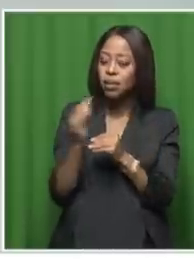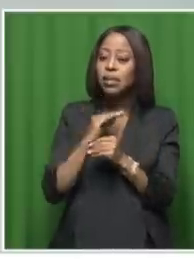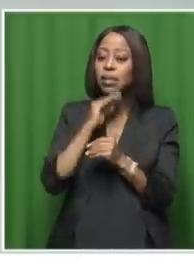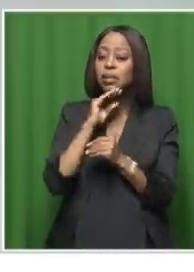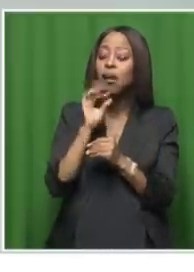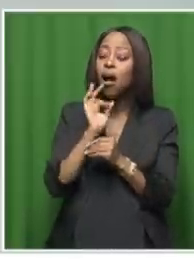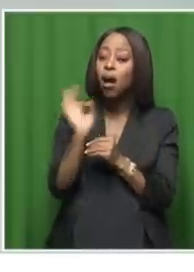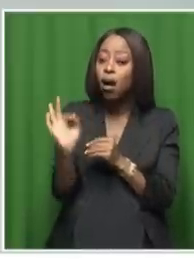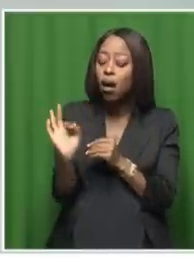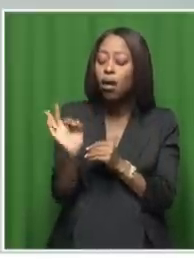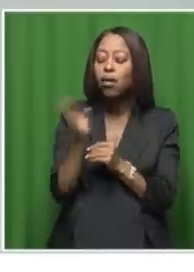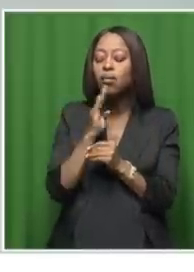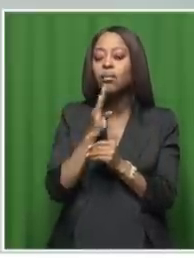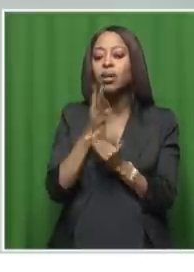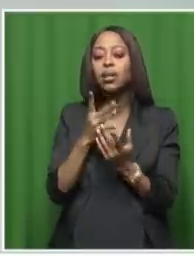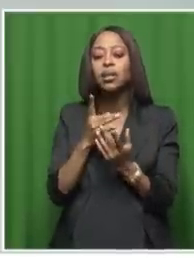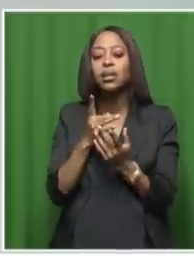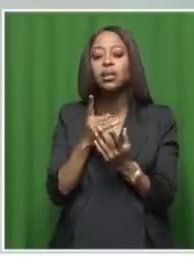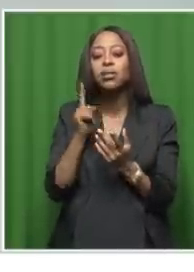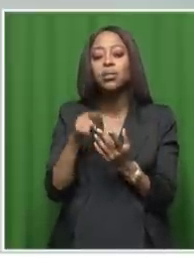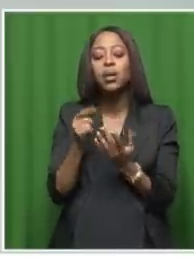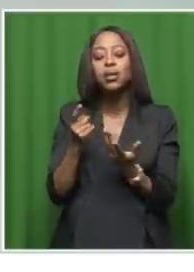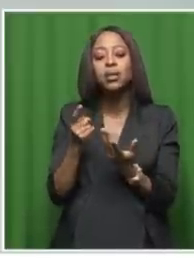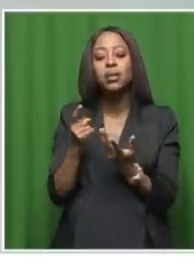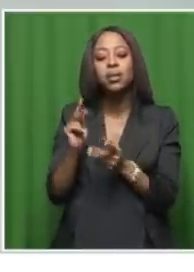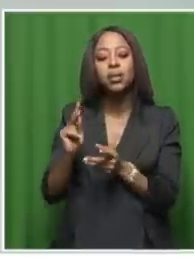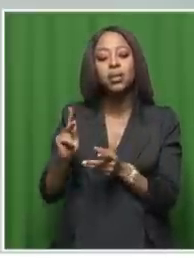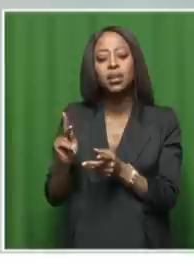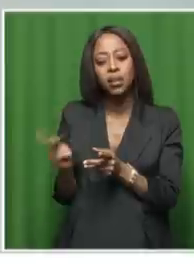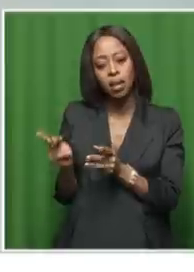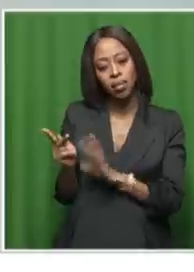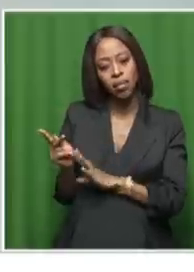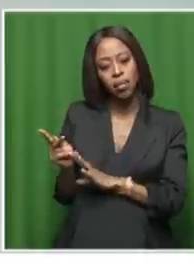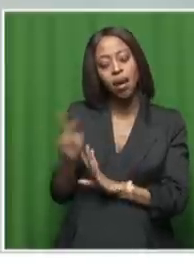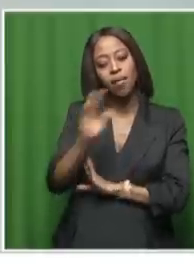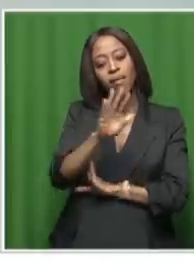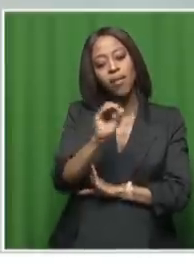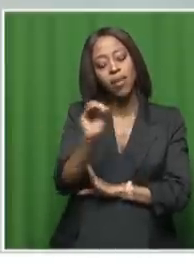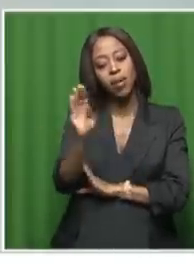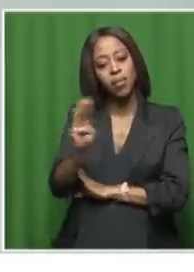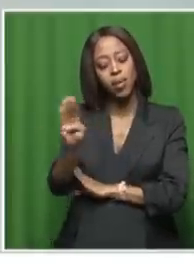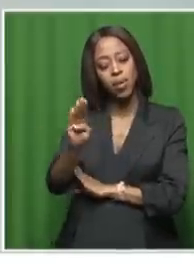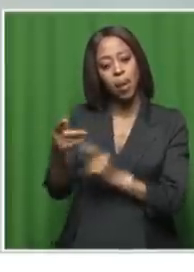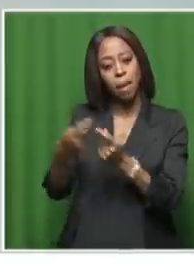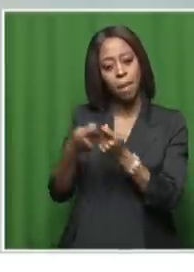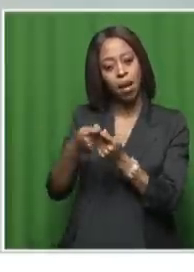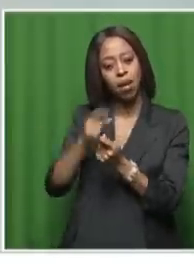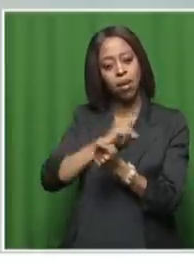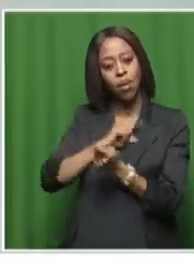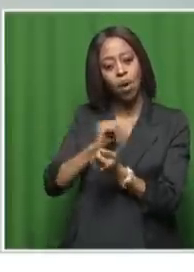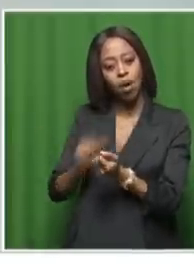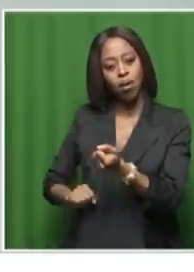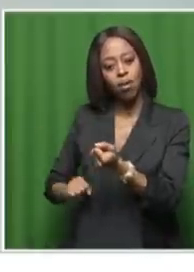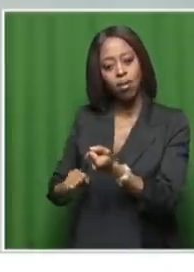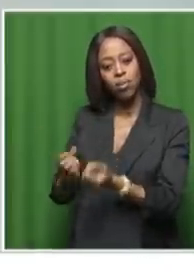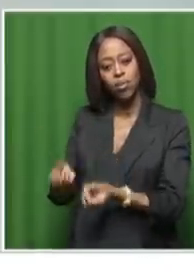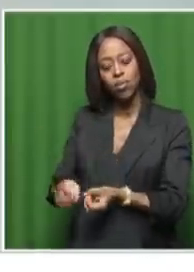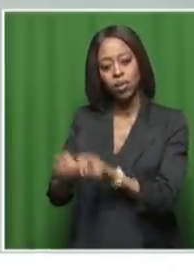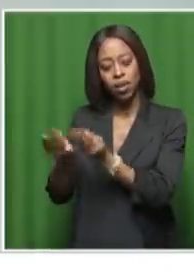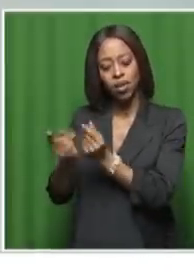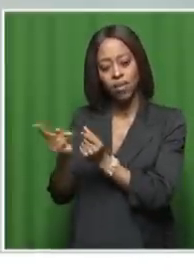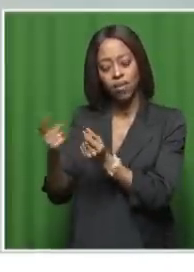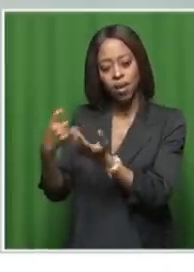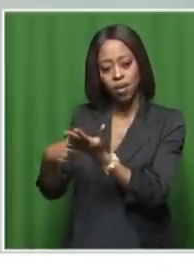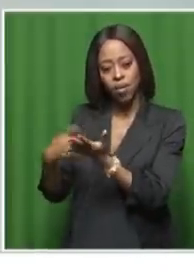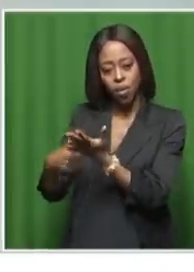sufficiently, we would have to put aside, SIPO, 500 billion rand just to provide credit to them to